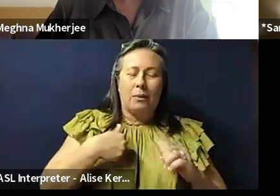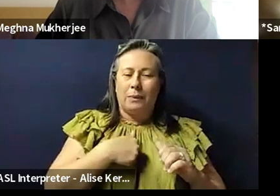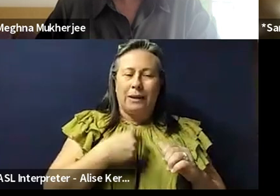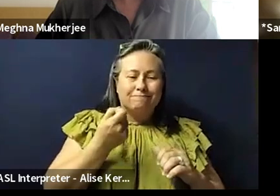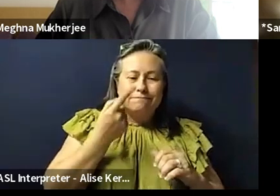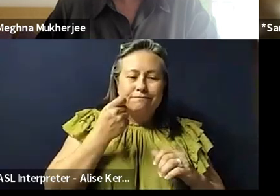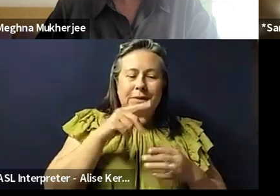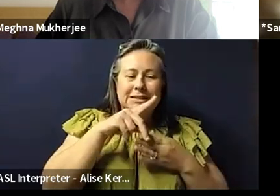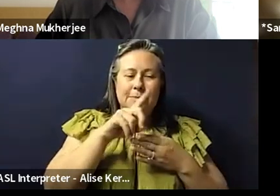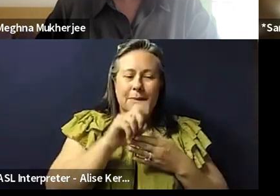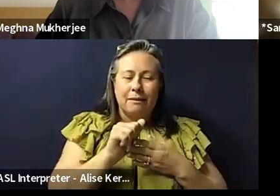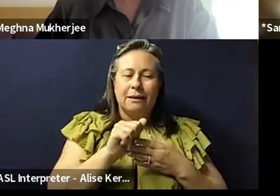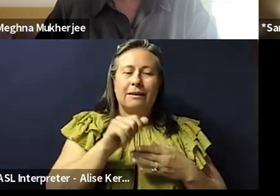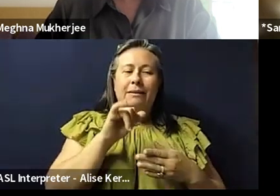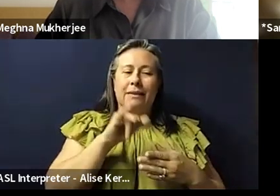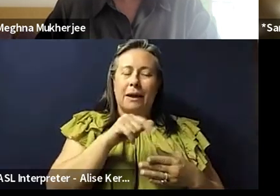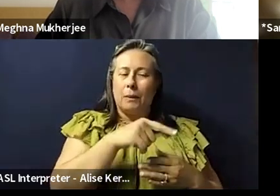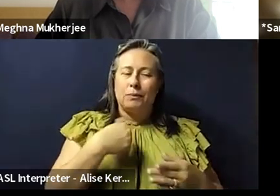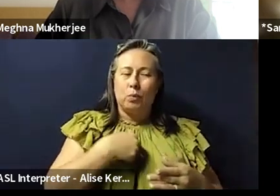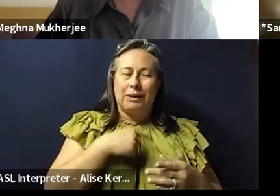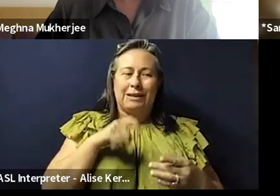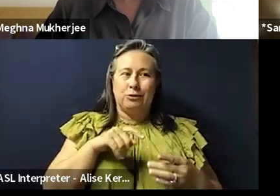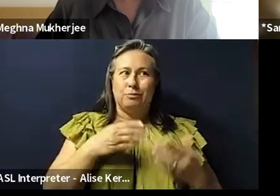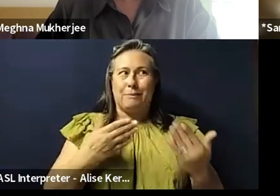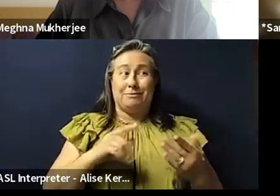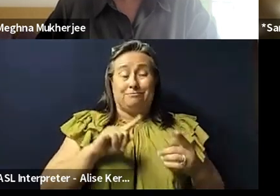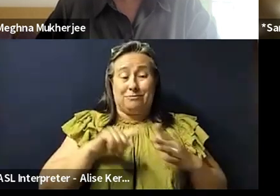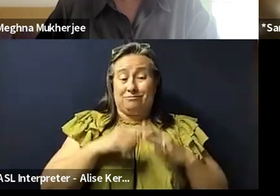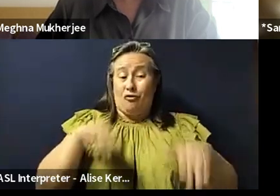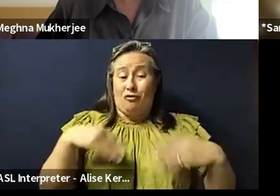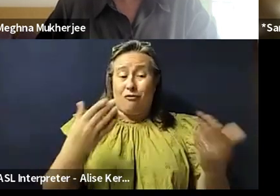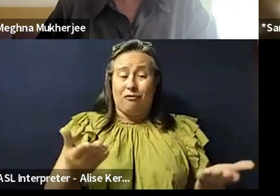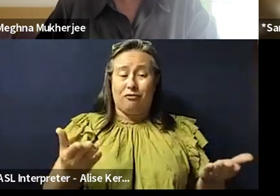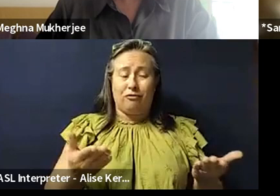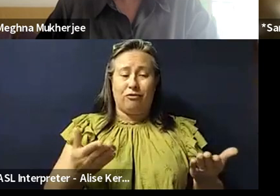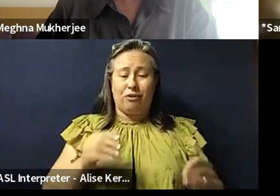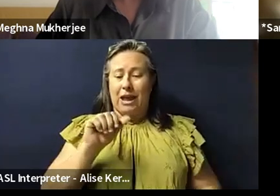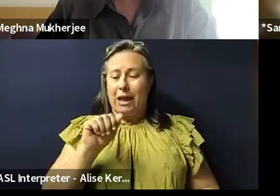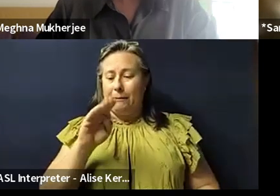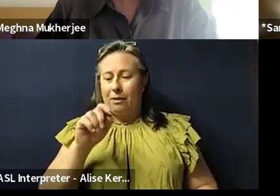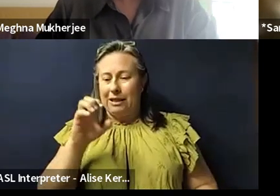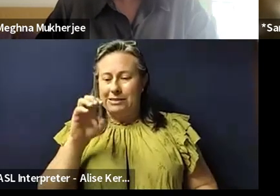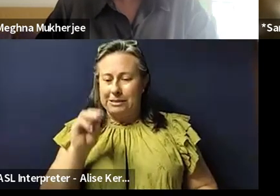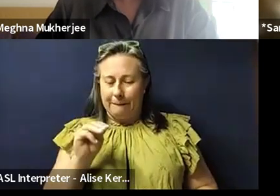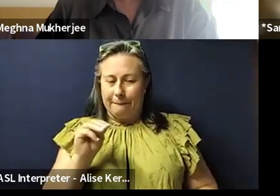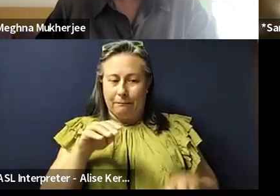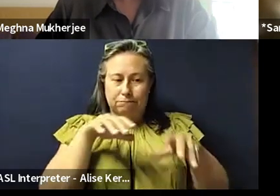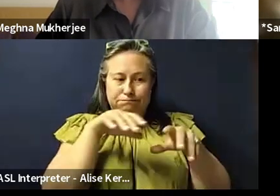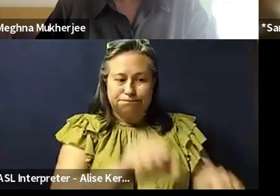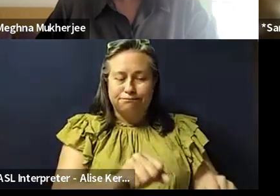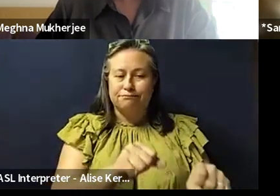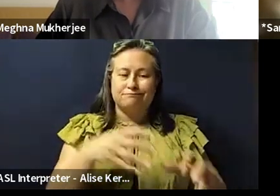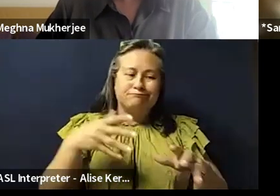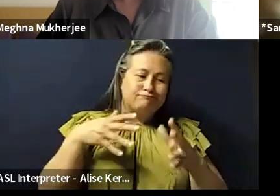How do we work within systems that were so, where ableism kind of in root